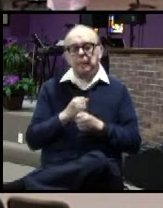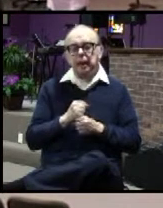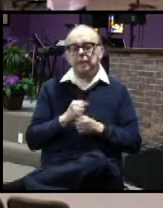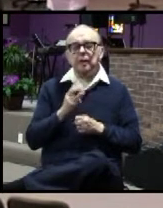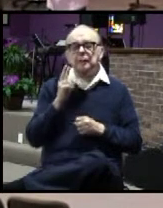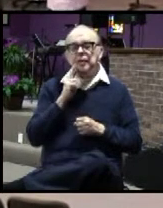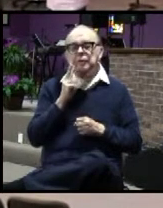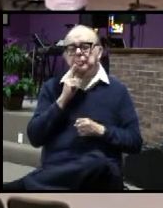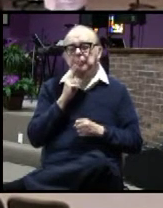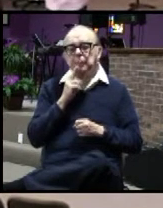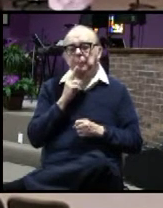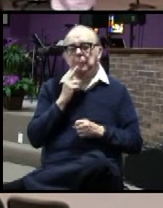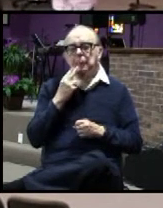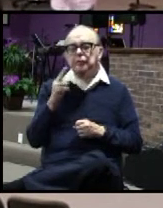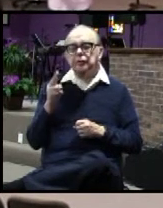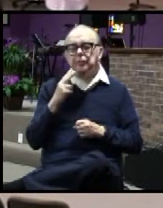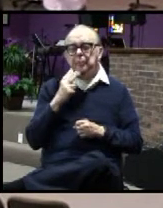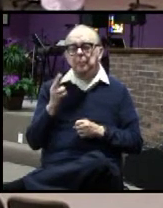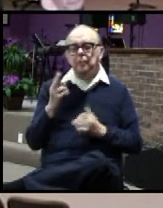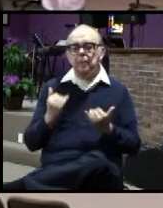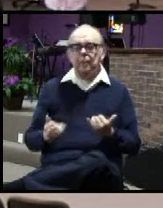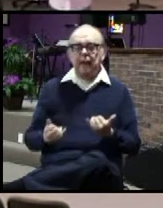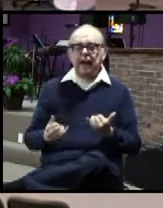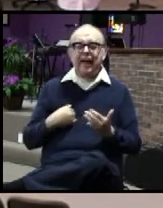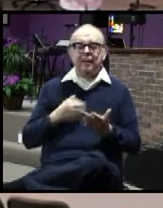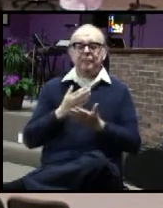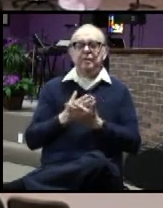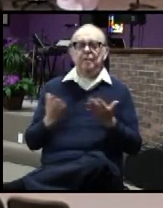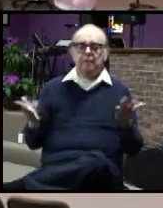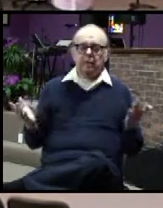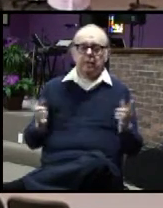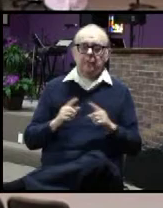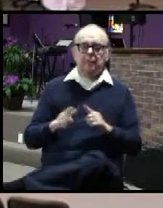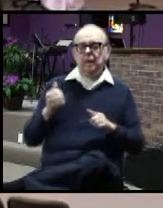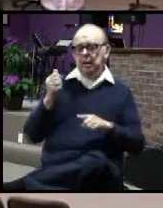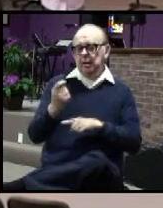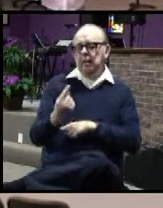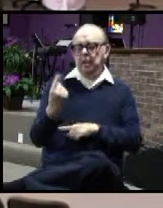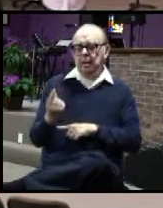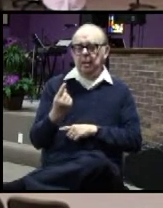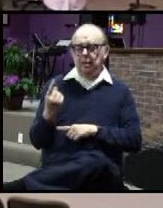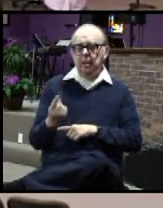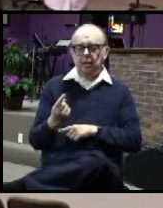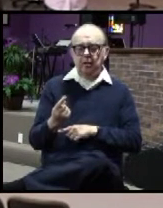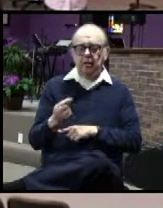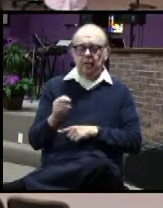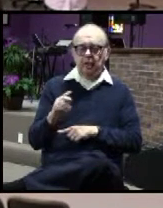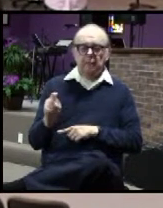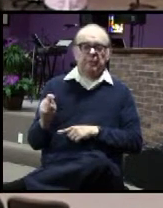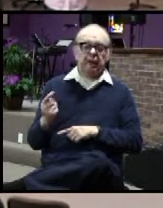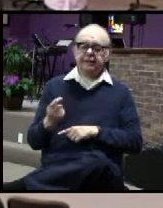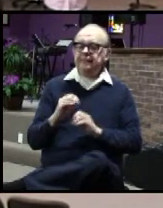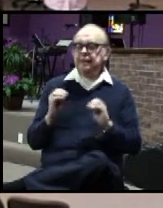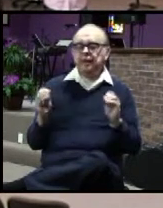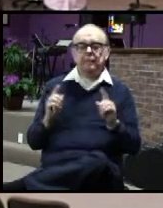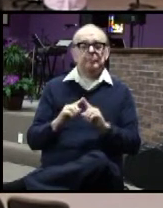right? Because now it's got something. But by itself, that pot is just a pot.